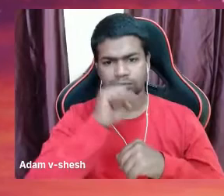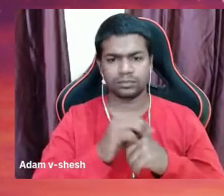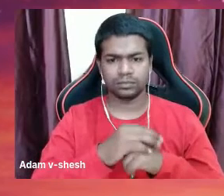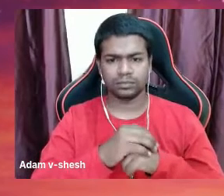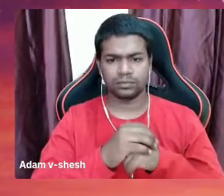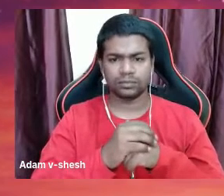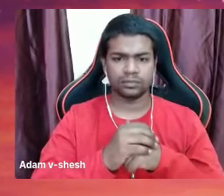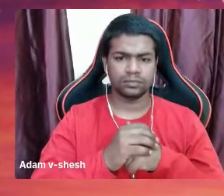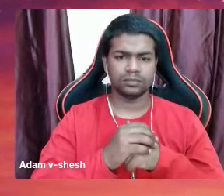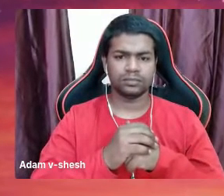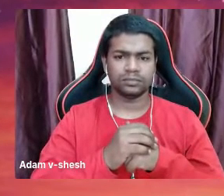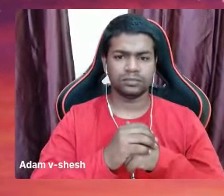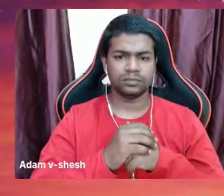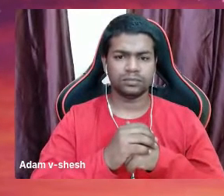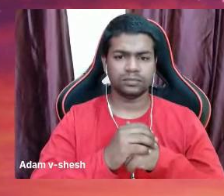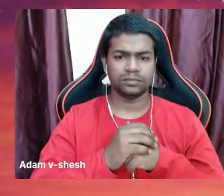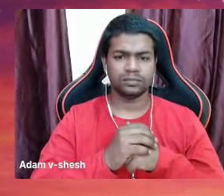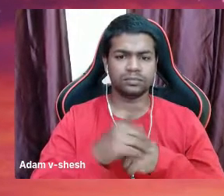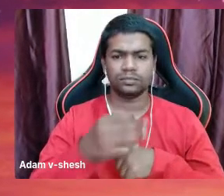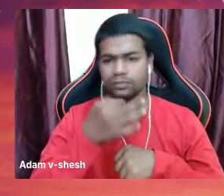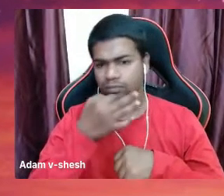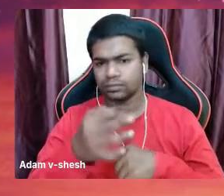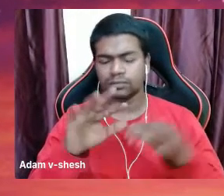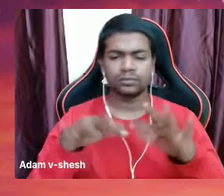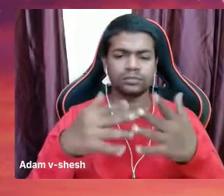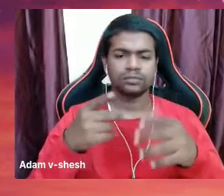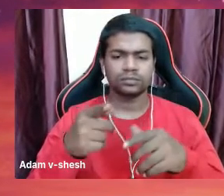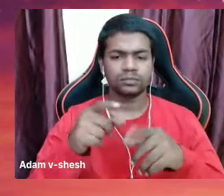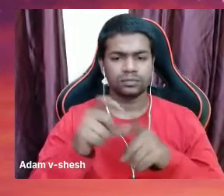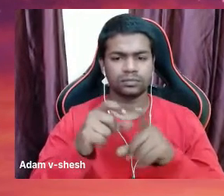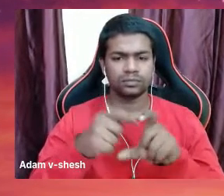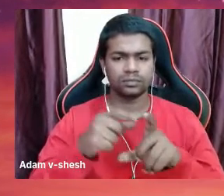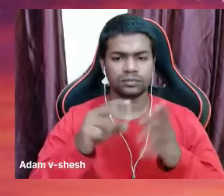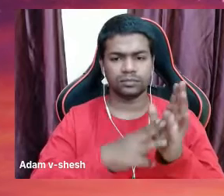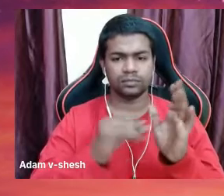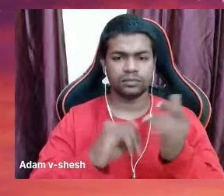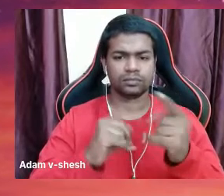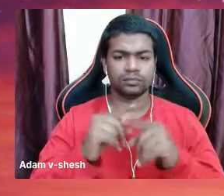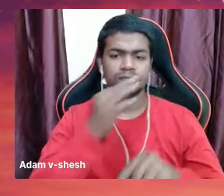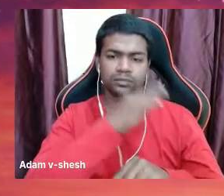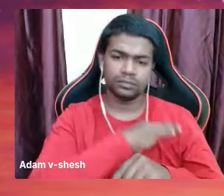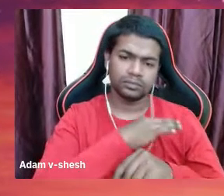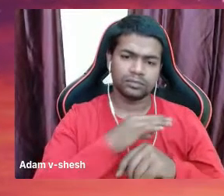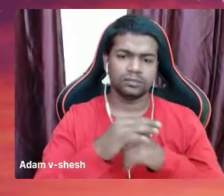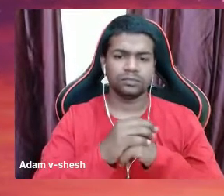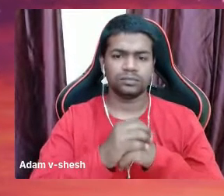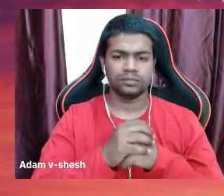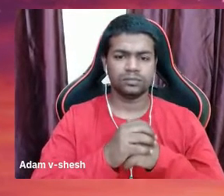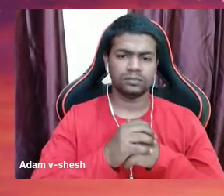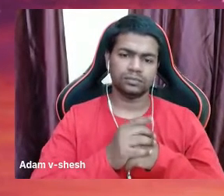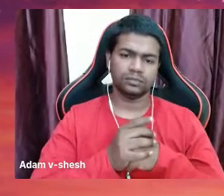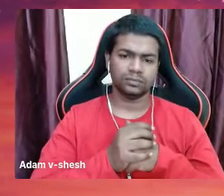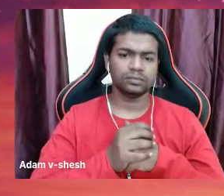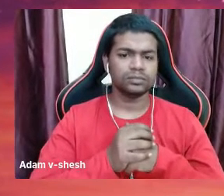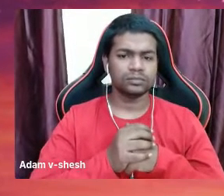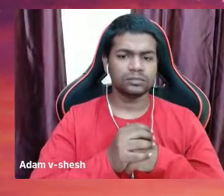make this a nationalistic conversation, but to ask you, okay, how can domestic investors also benefit from this innovation that